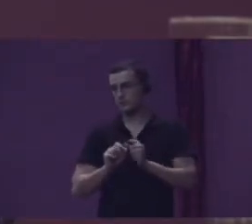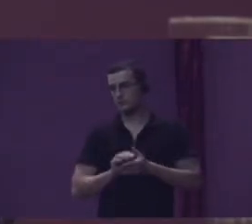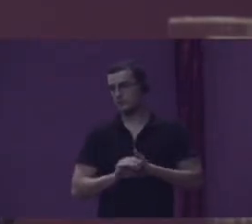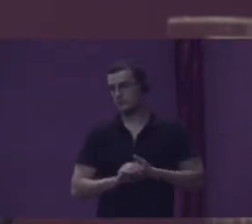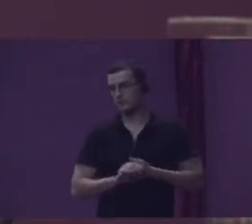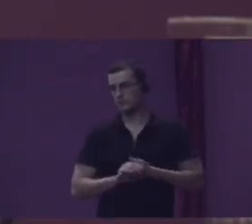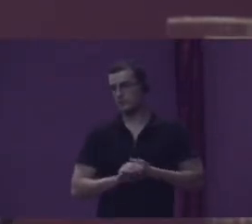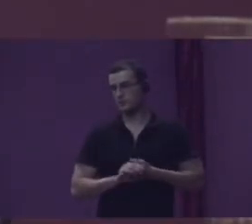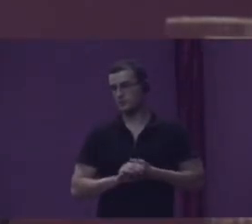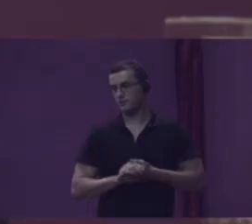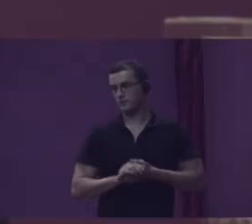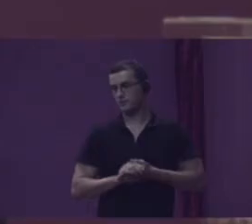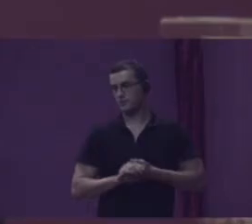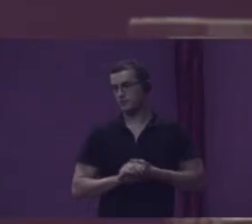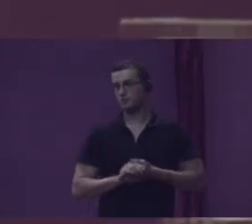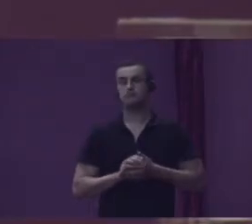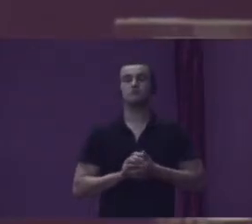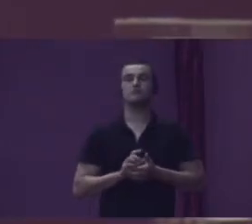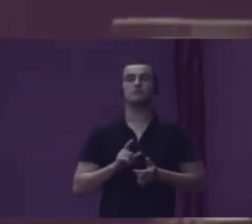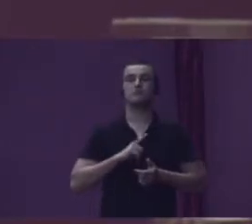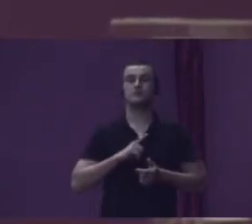no disclosures.